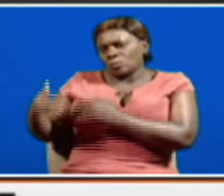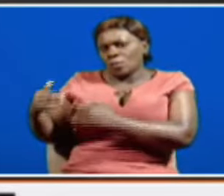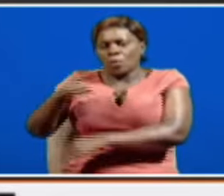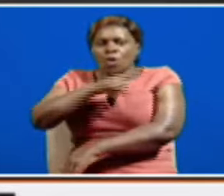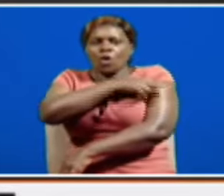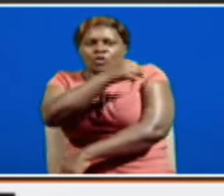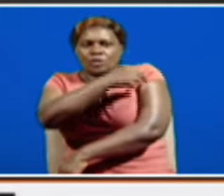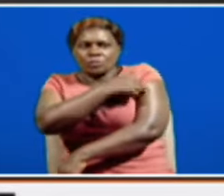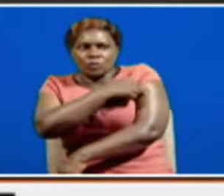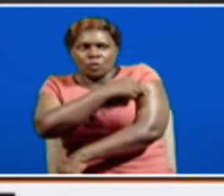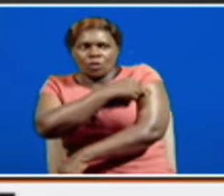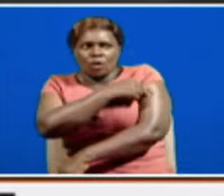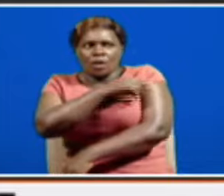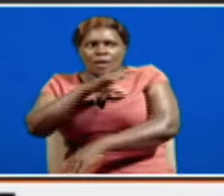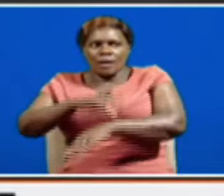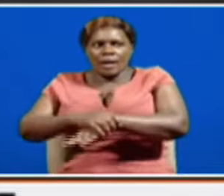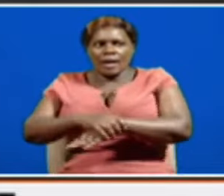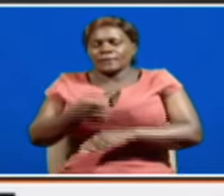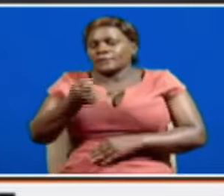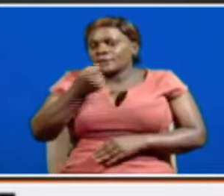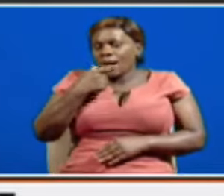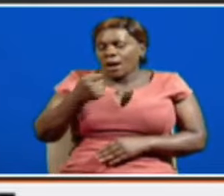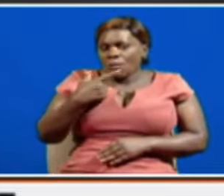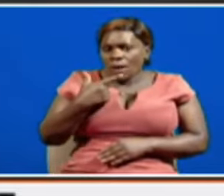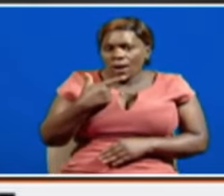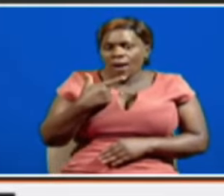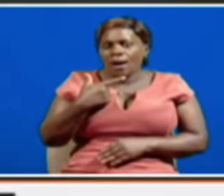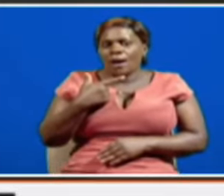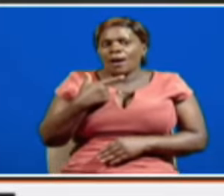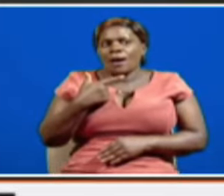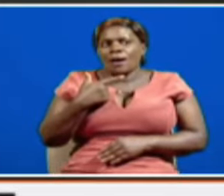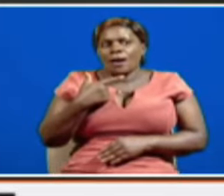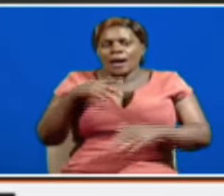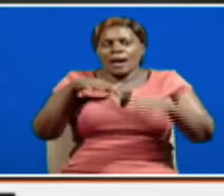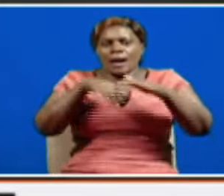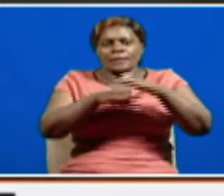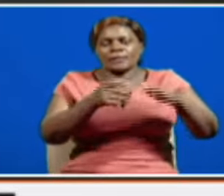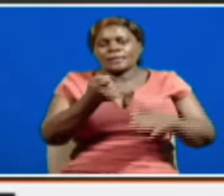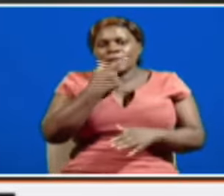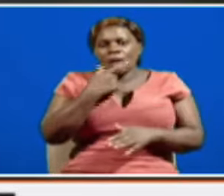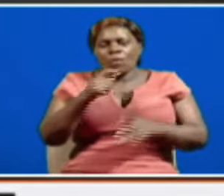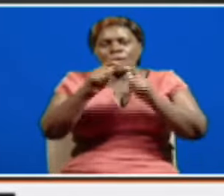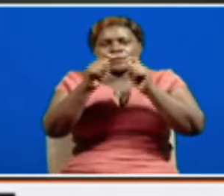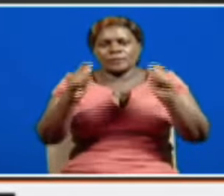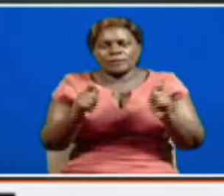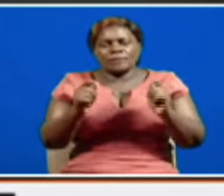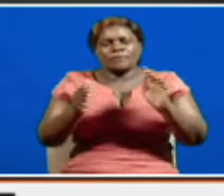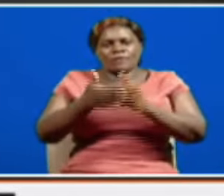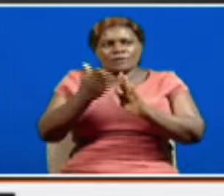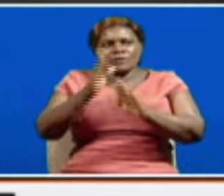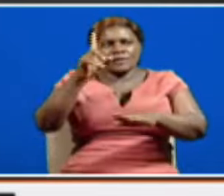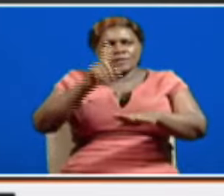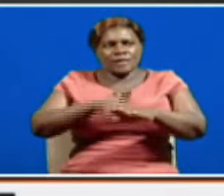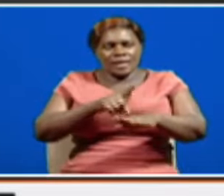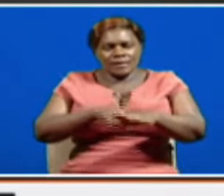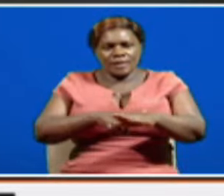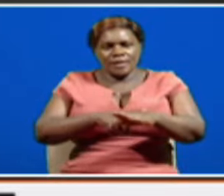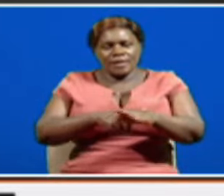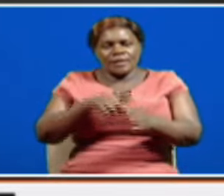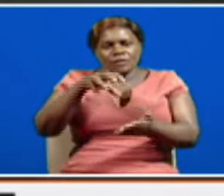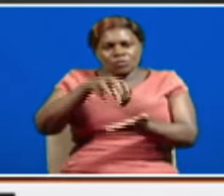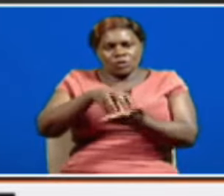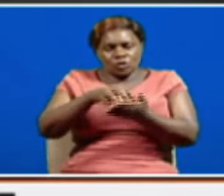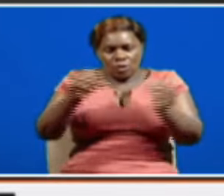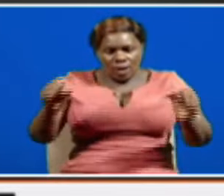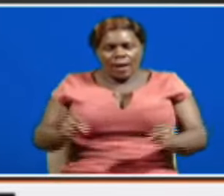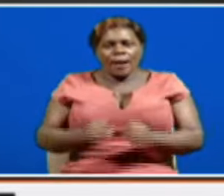hospital that he usually seeks his concert medication so that he can access his medical team at the soonest possible time in case of a